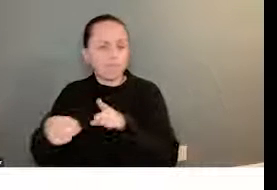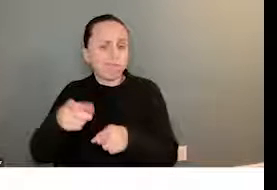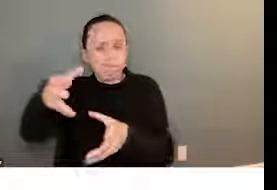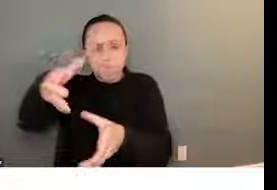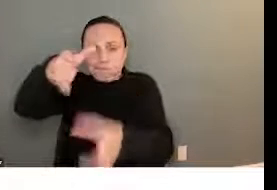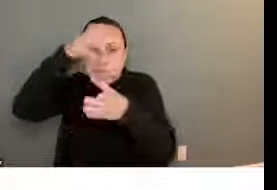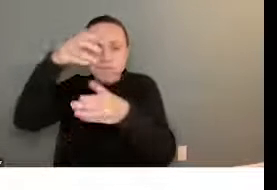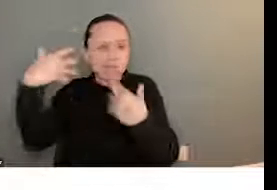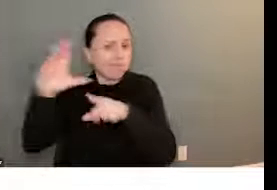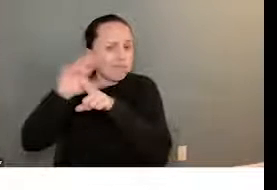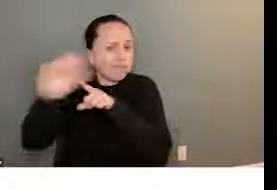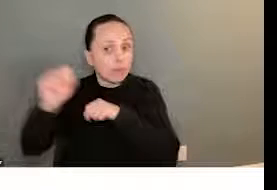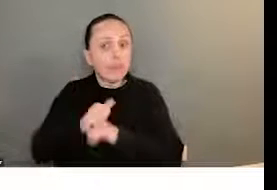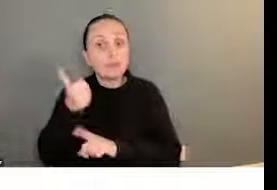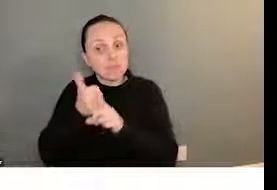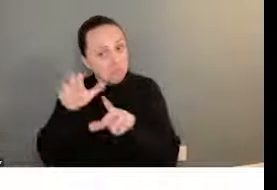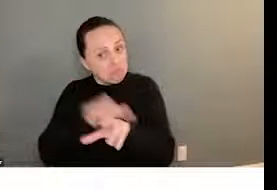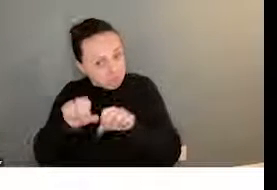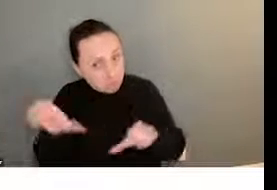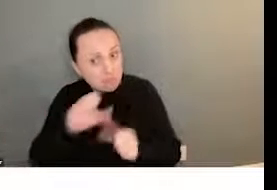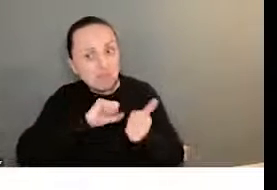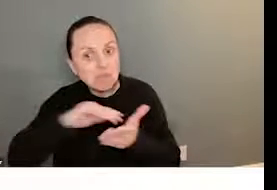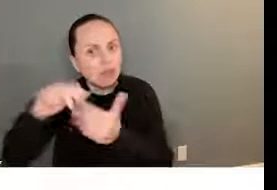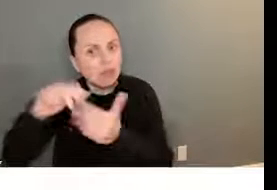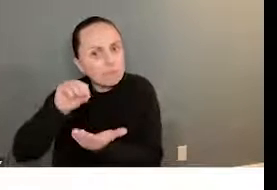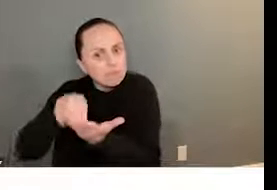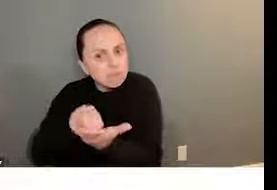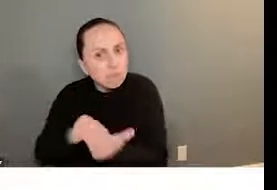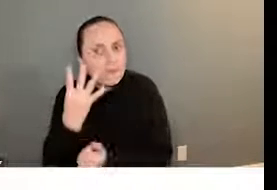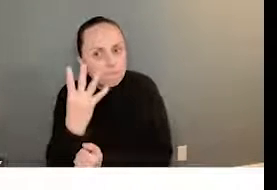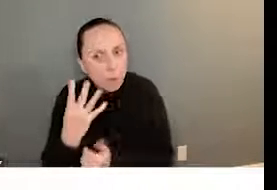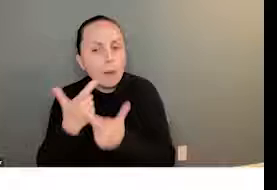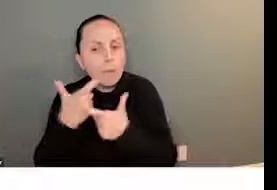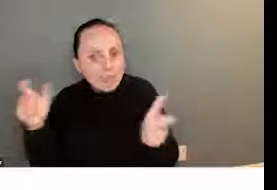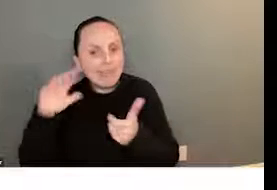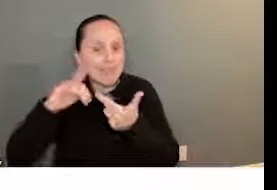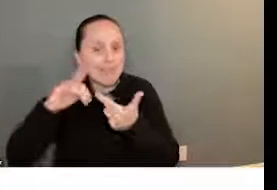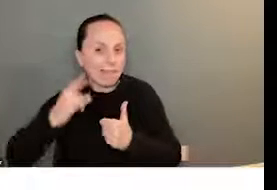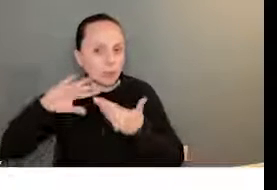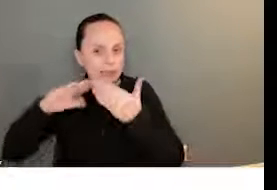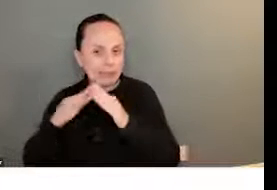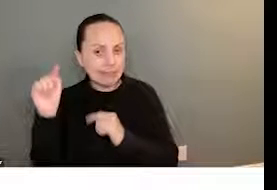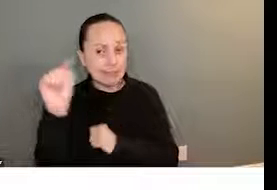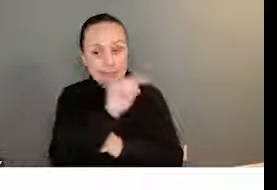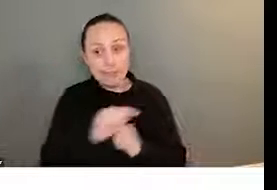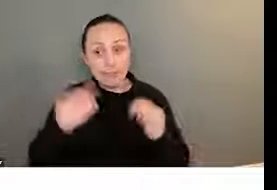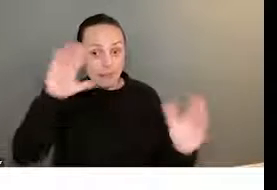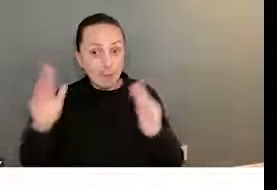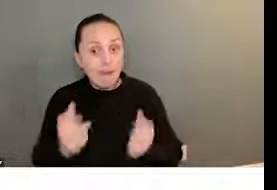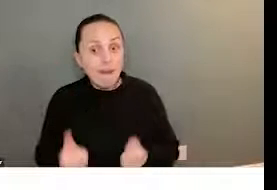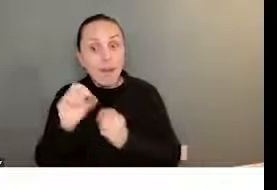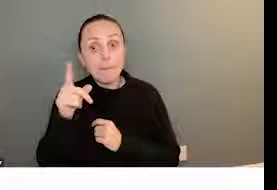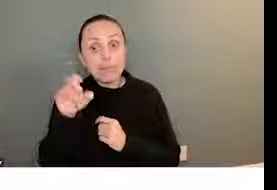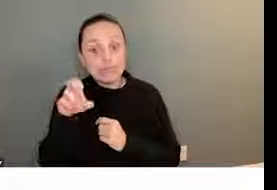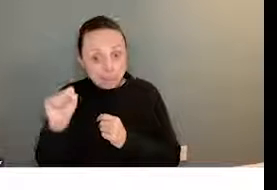Cesar Estienne, led an effort for us to try and document across 4 major Californian cities how many species are